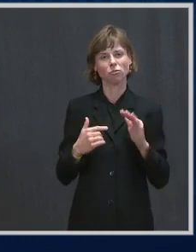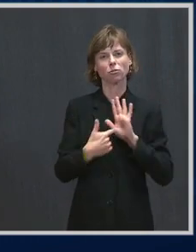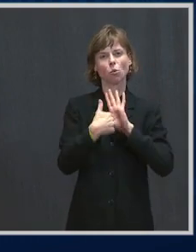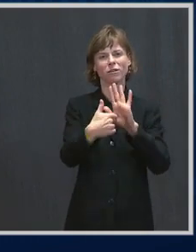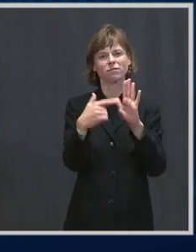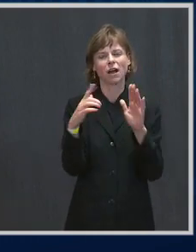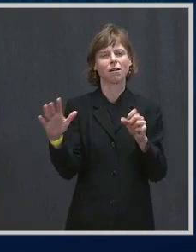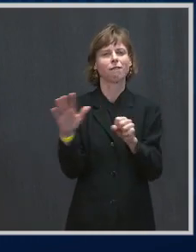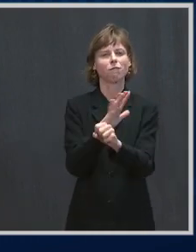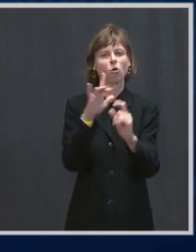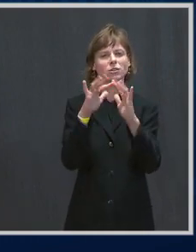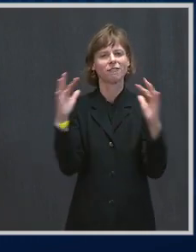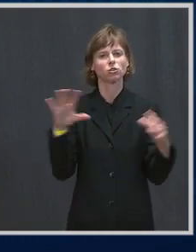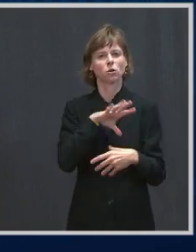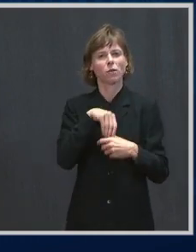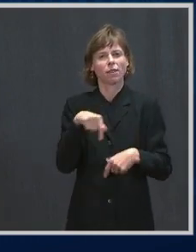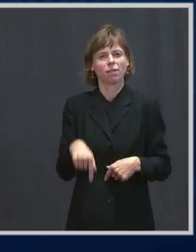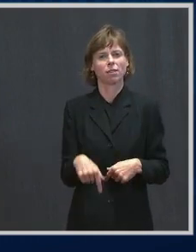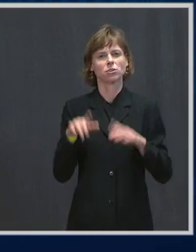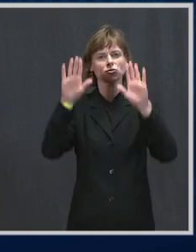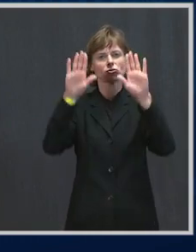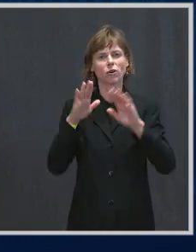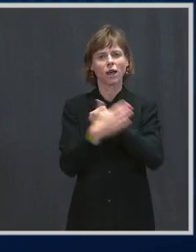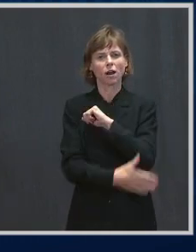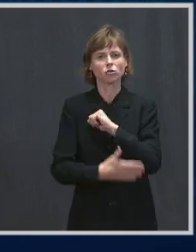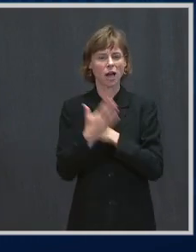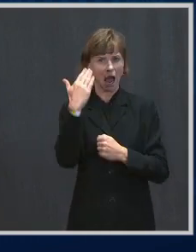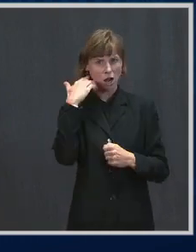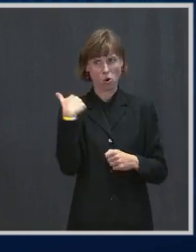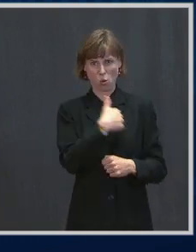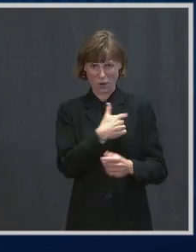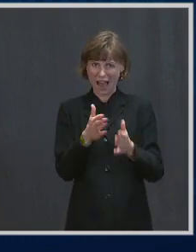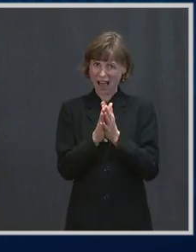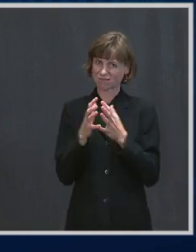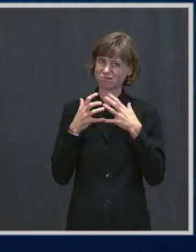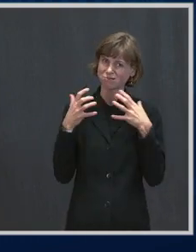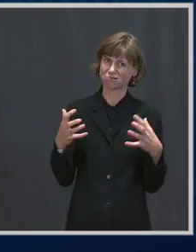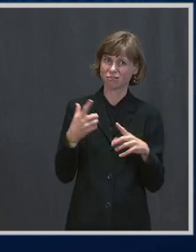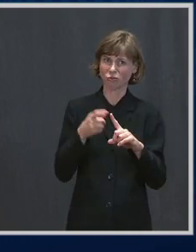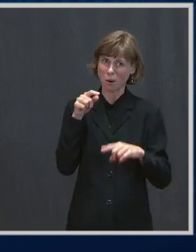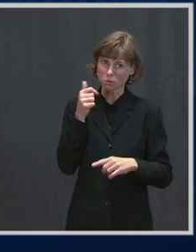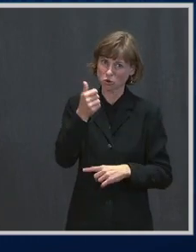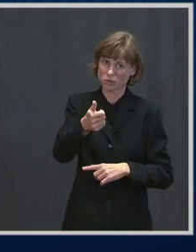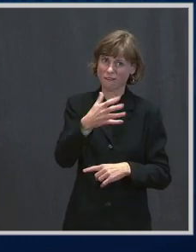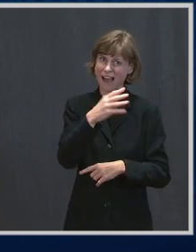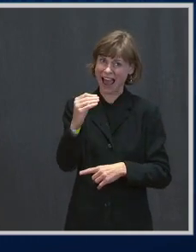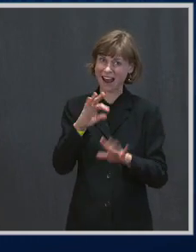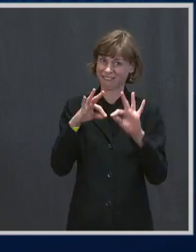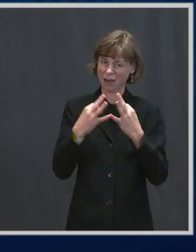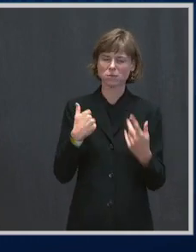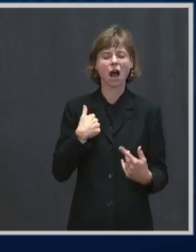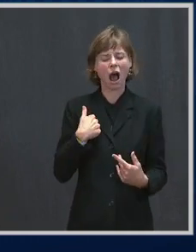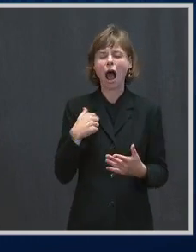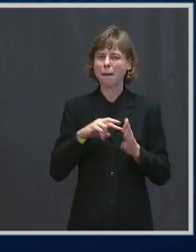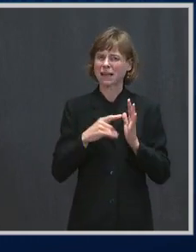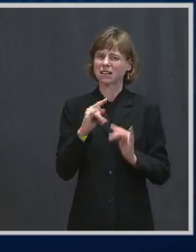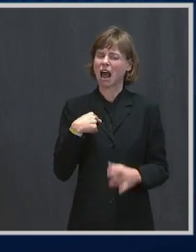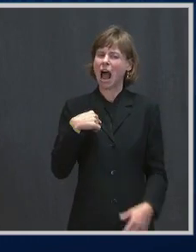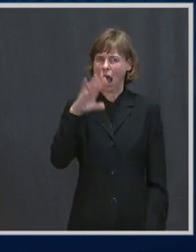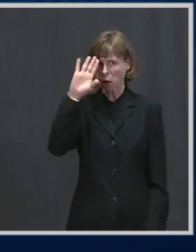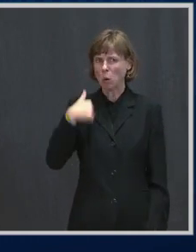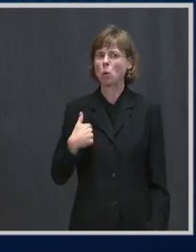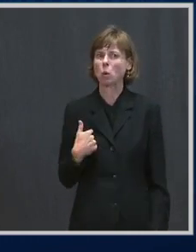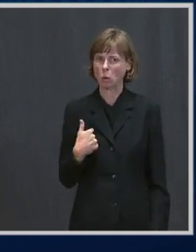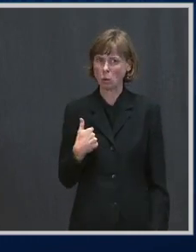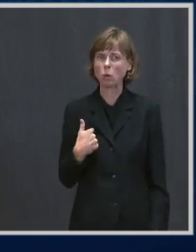great country. I know how much we ask of you and your families, and I mean that. I do know. It's been a long